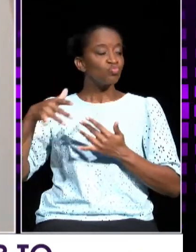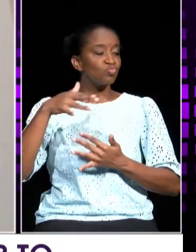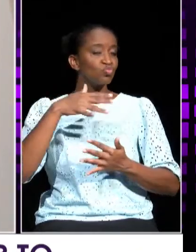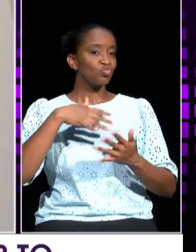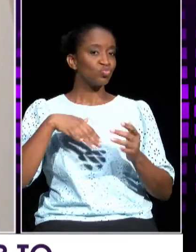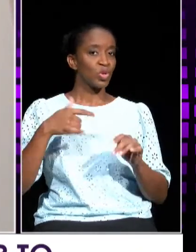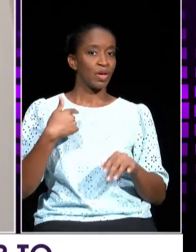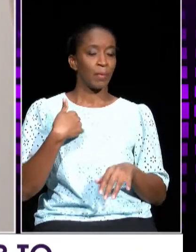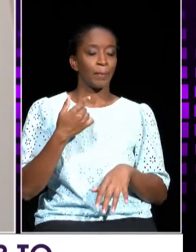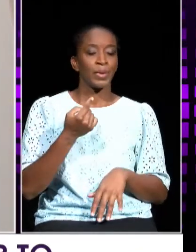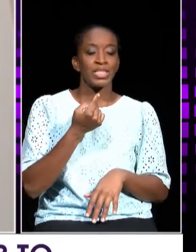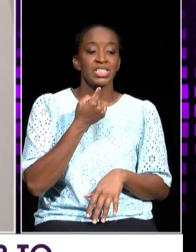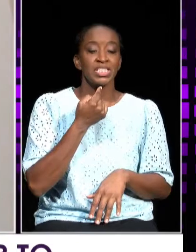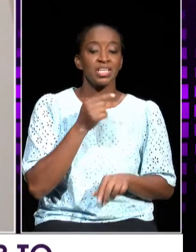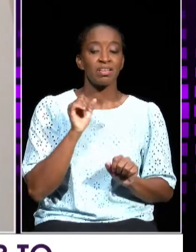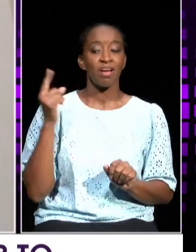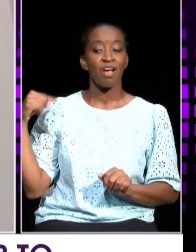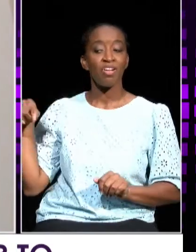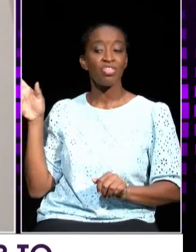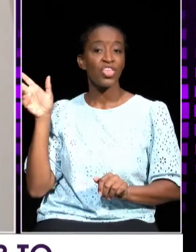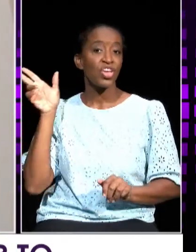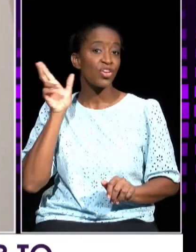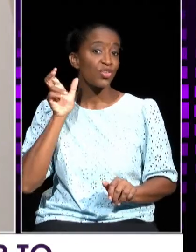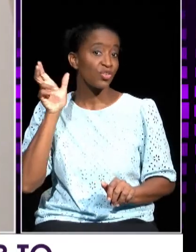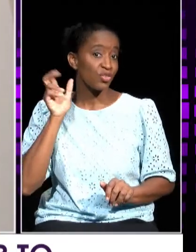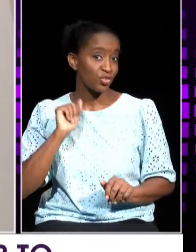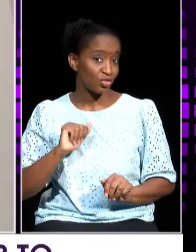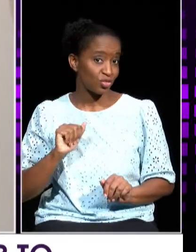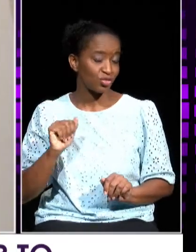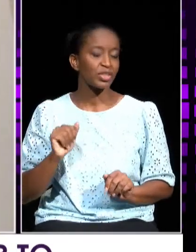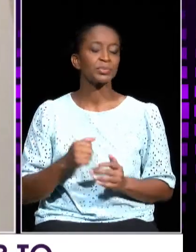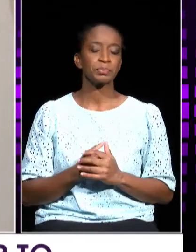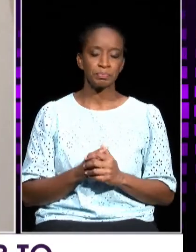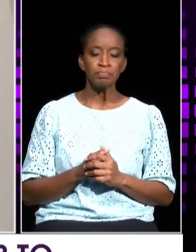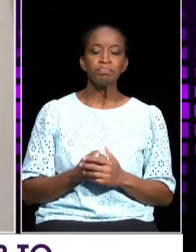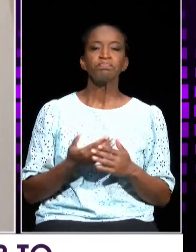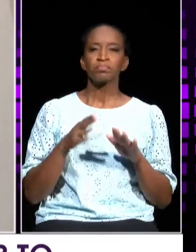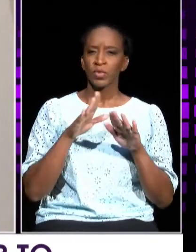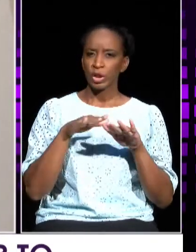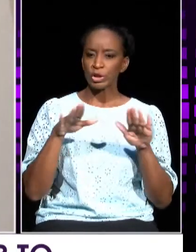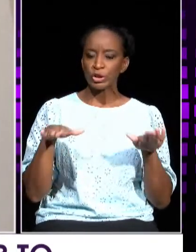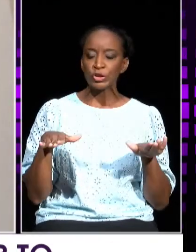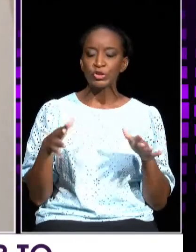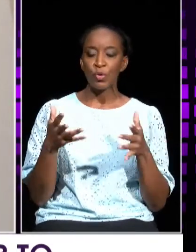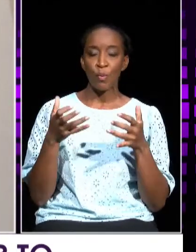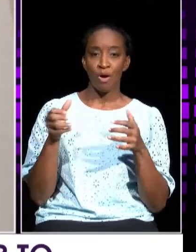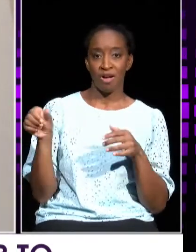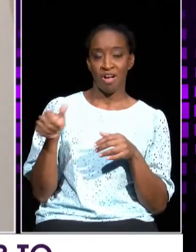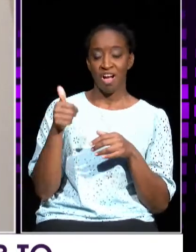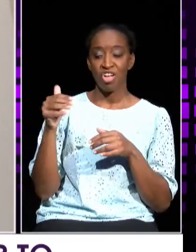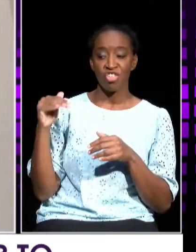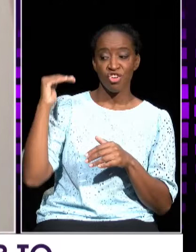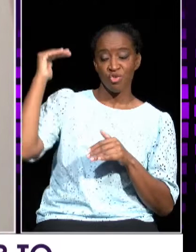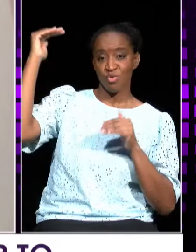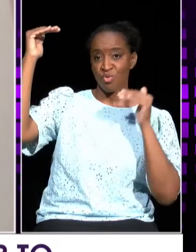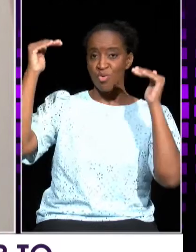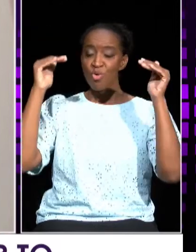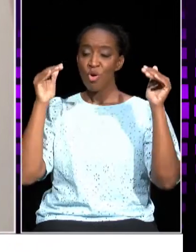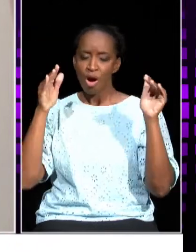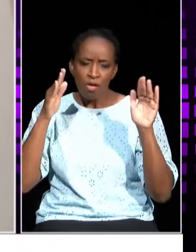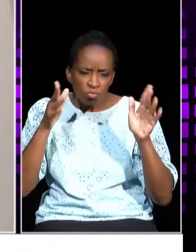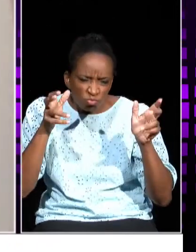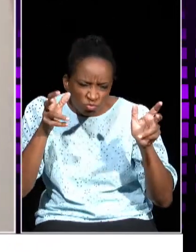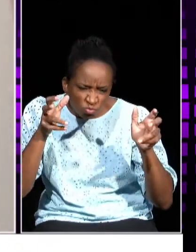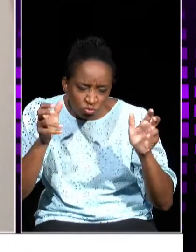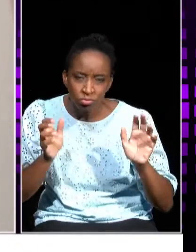to talk sometimes when adults are around, but they would want it to be just you and them as the guidance